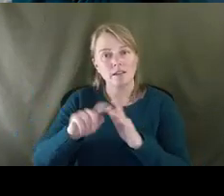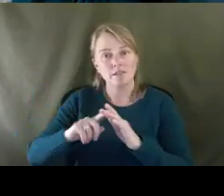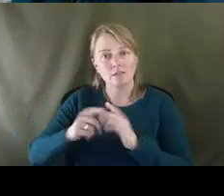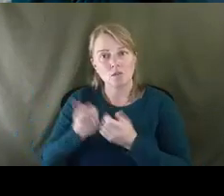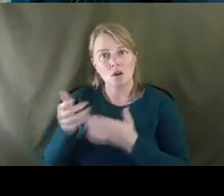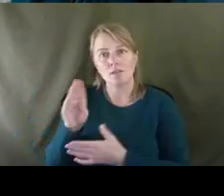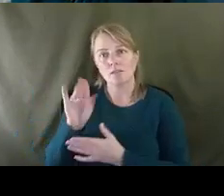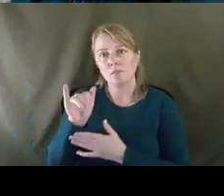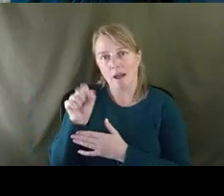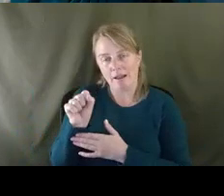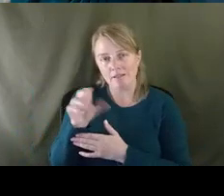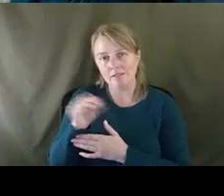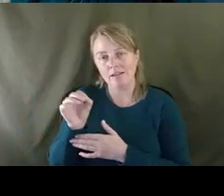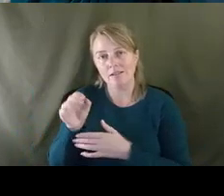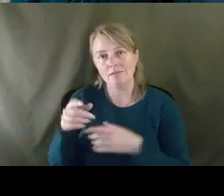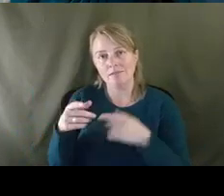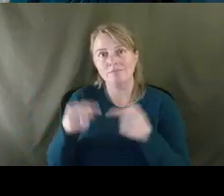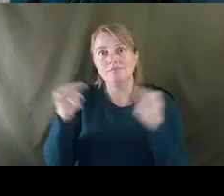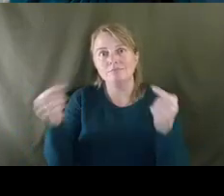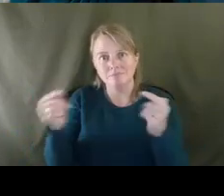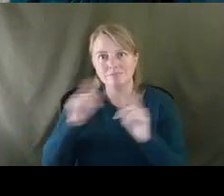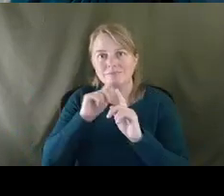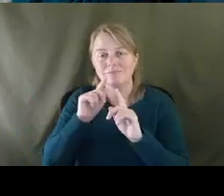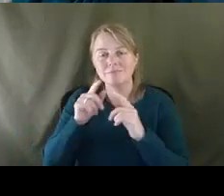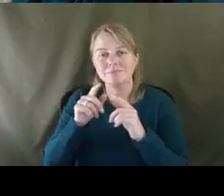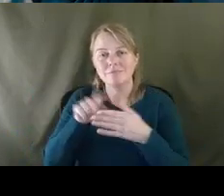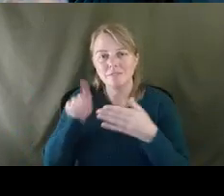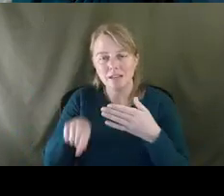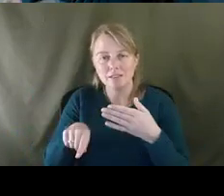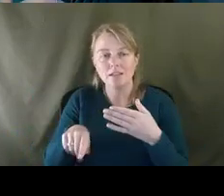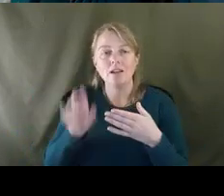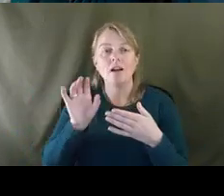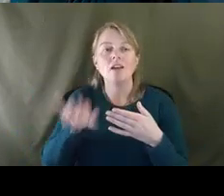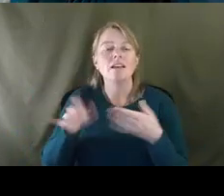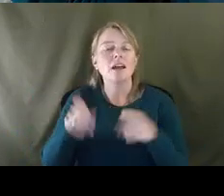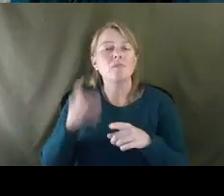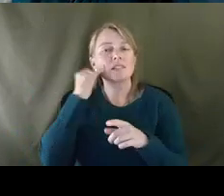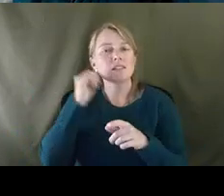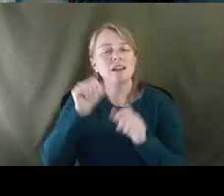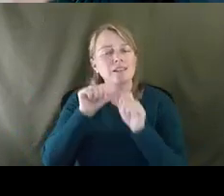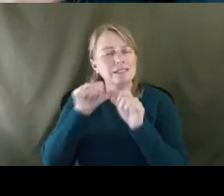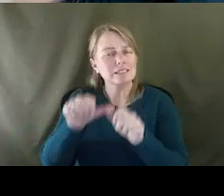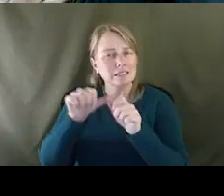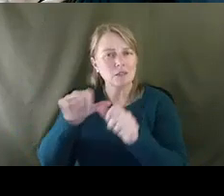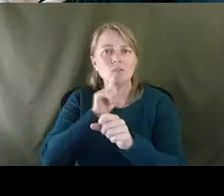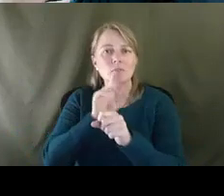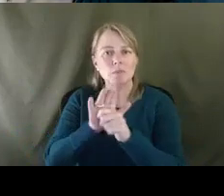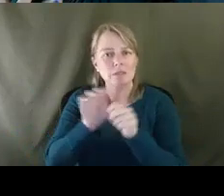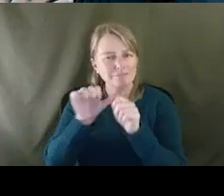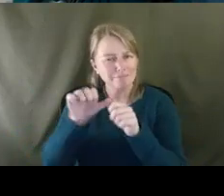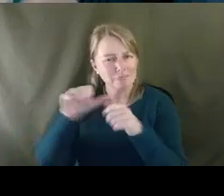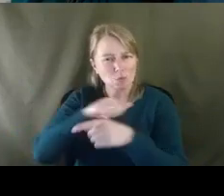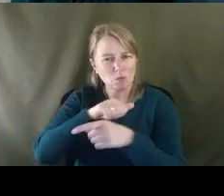some backlash. This can happen when there isn't a continued commitment to keeping the principles of the training front of mind